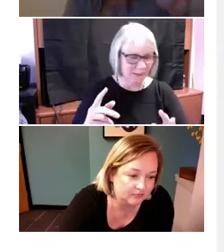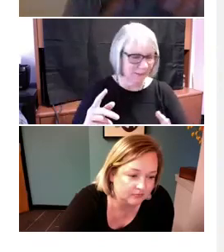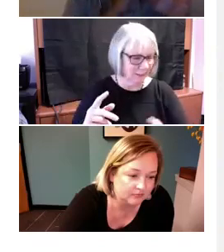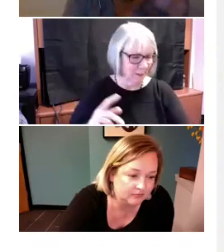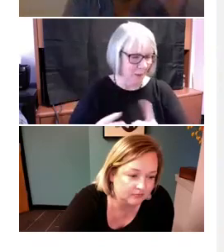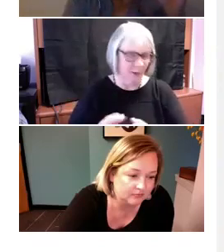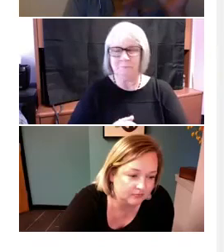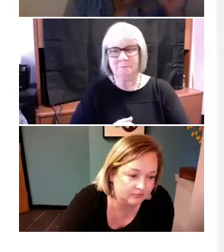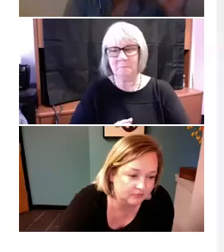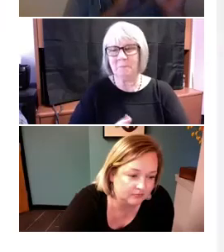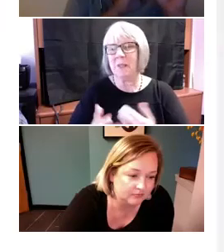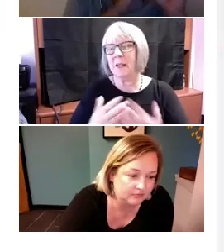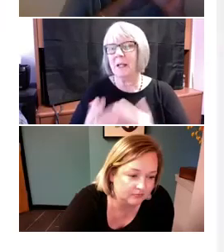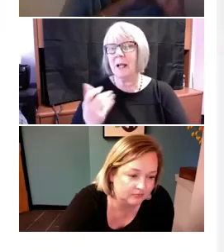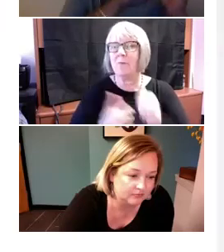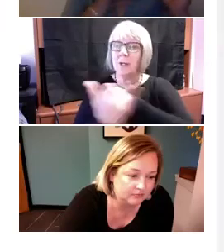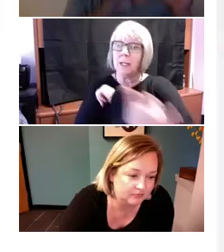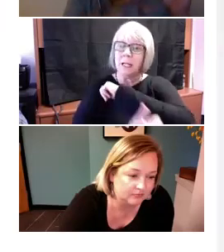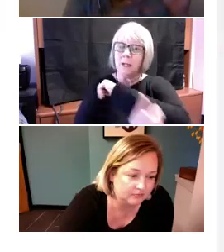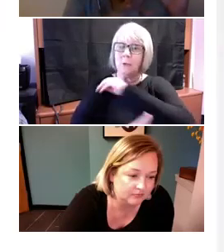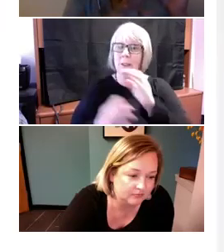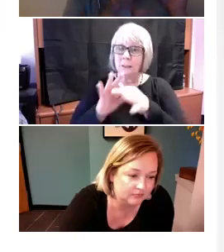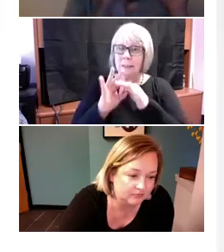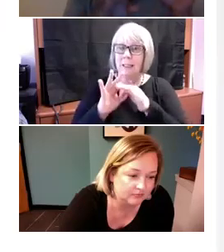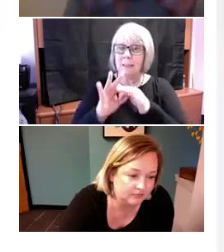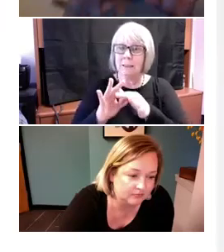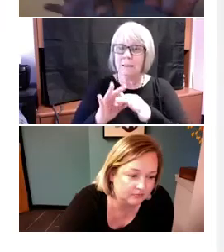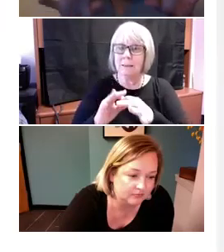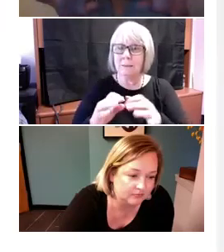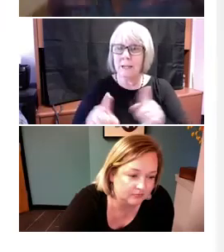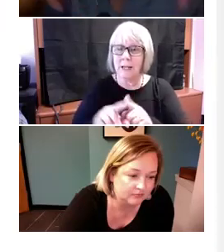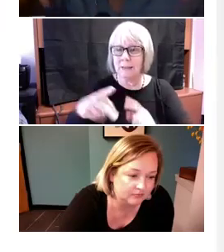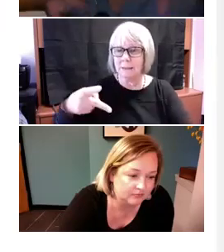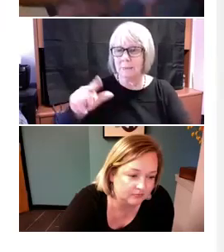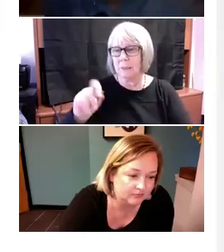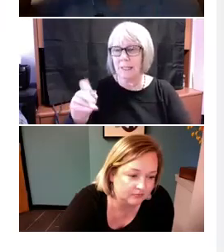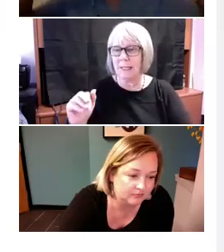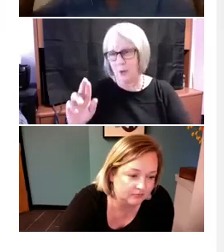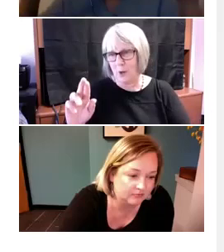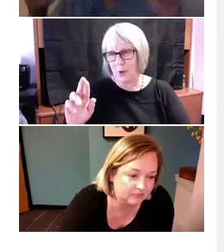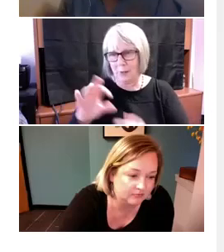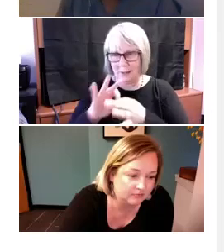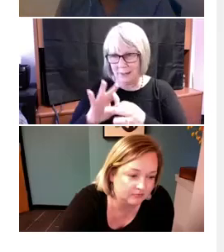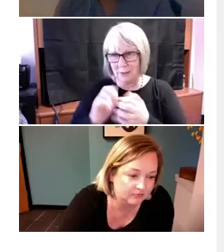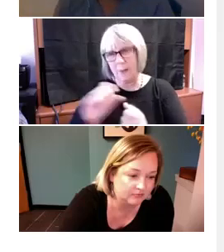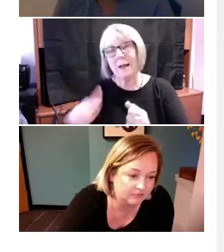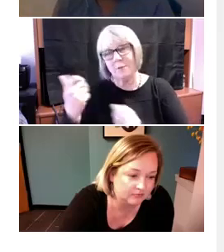problem, every country is connected as a planar connection with every other